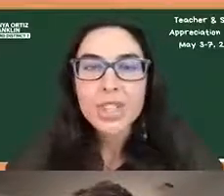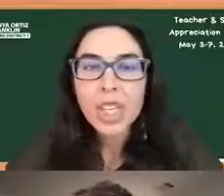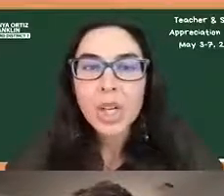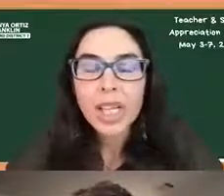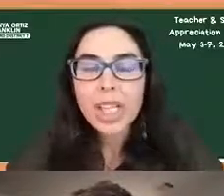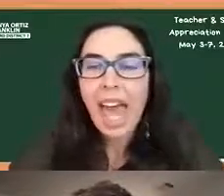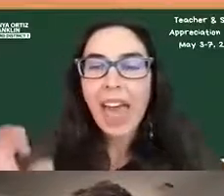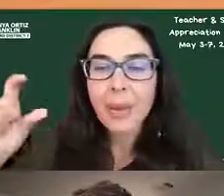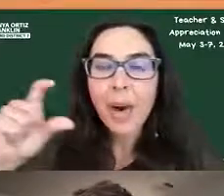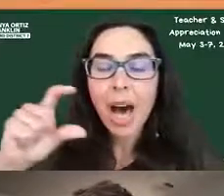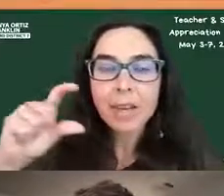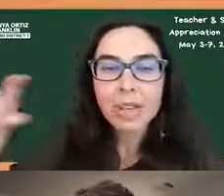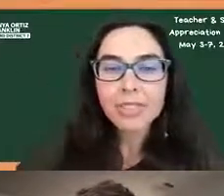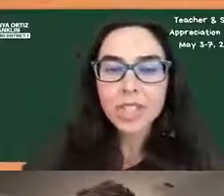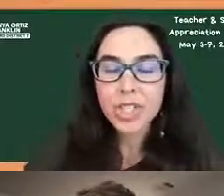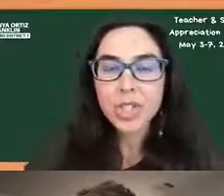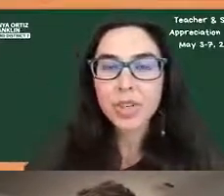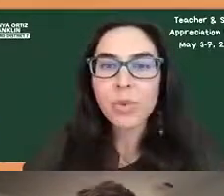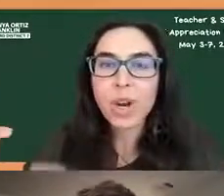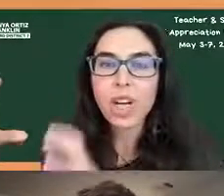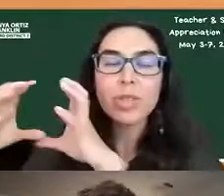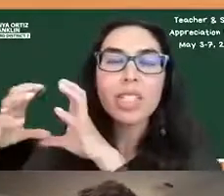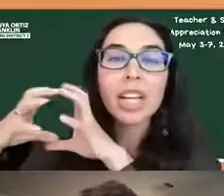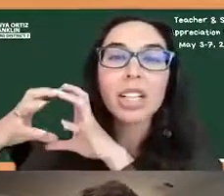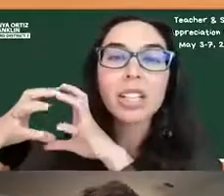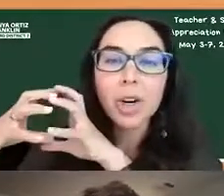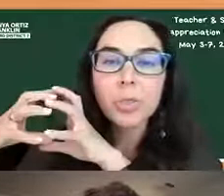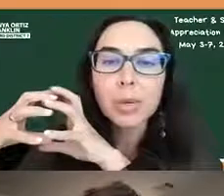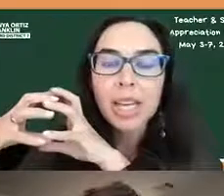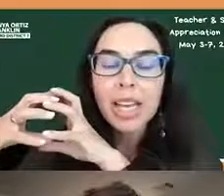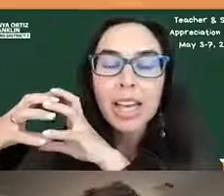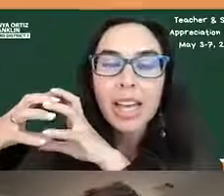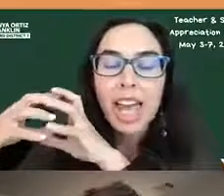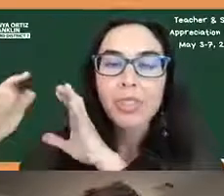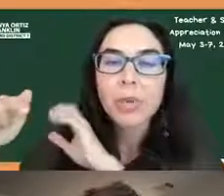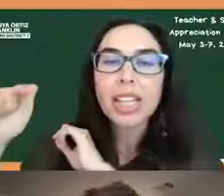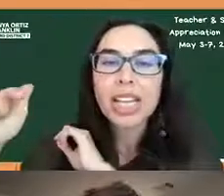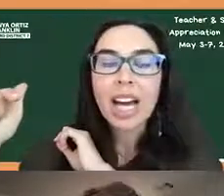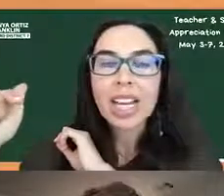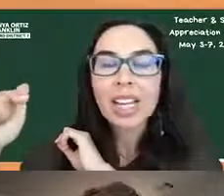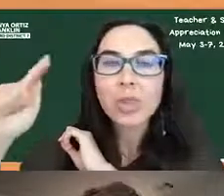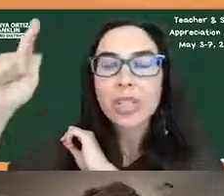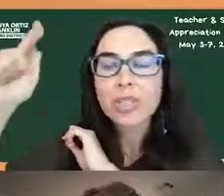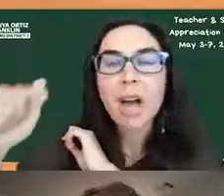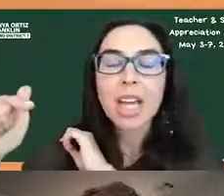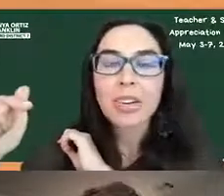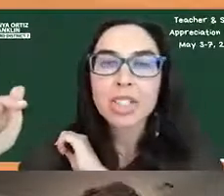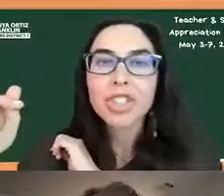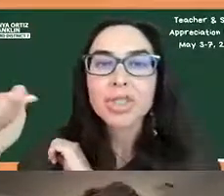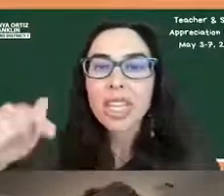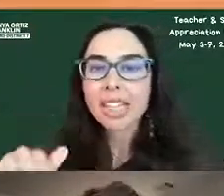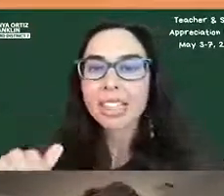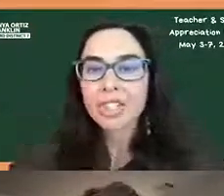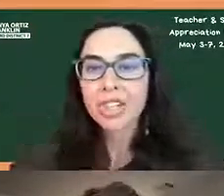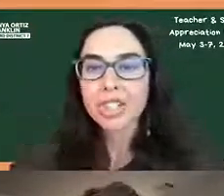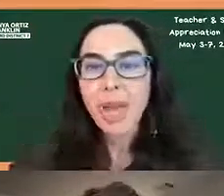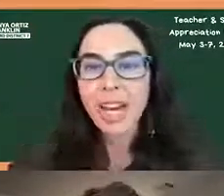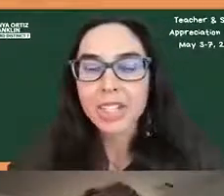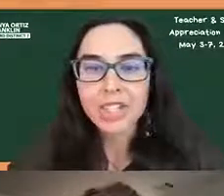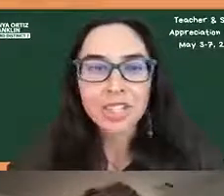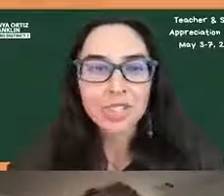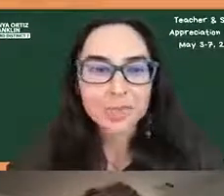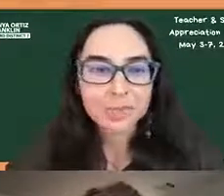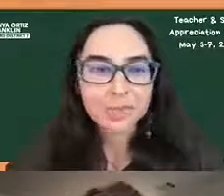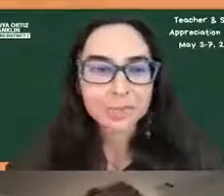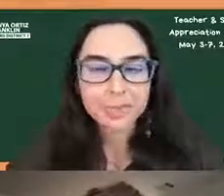And just really quickly, at the bottom of your screen where you see a globe, if you click on it, you can drop down and choose English or